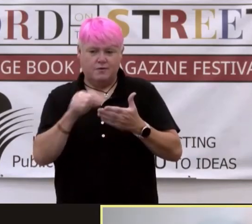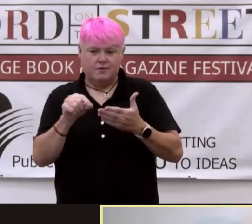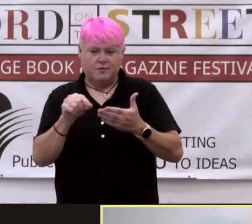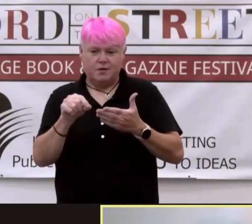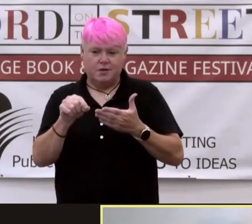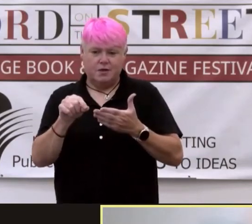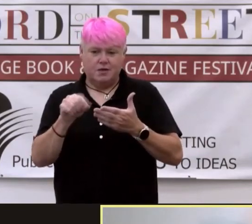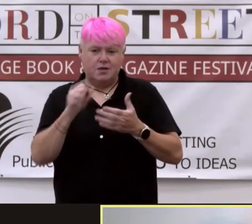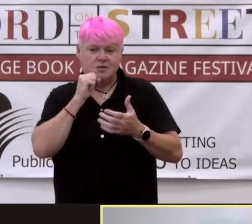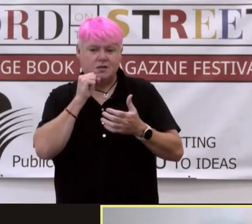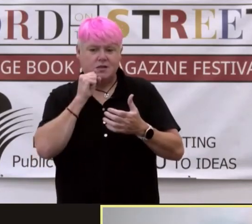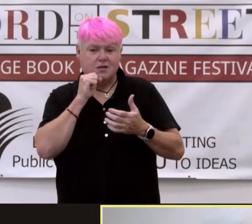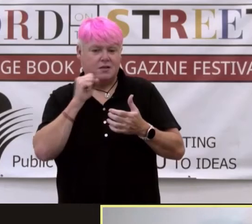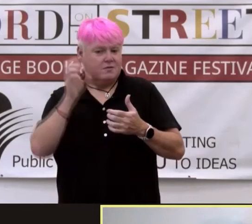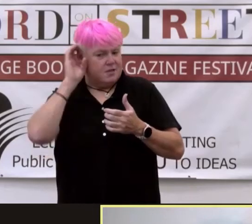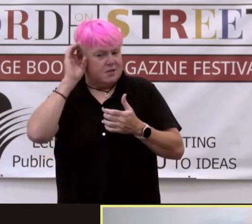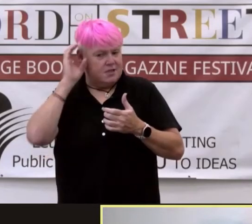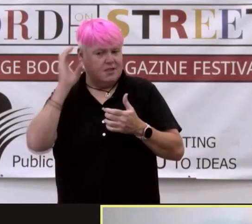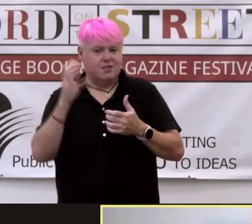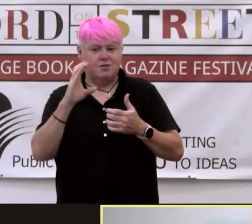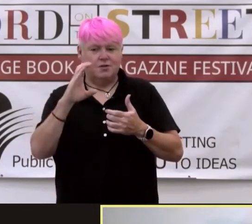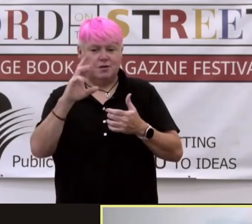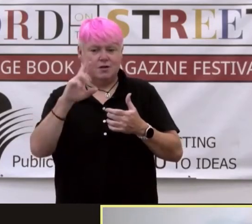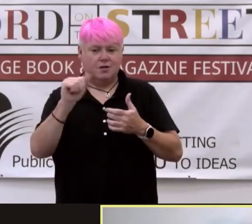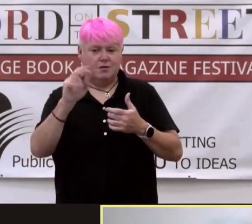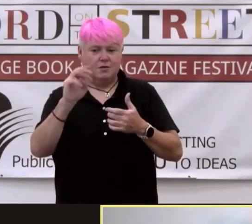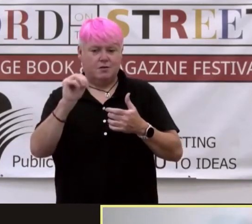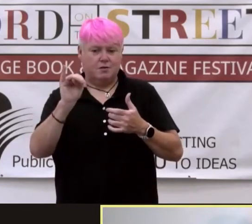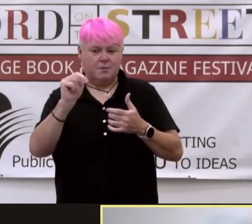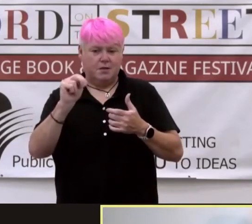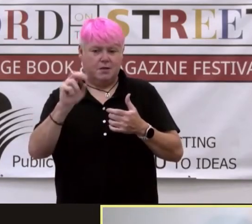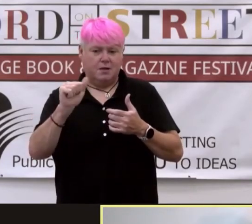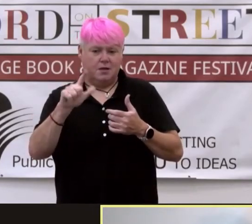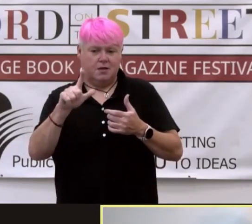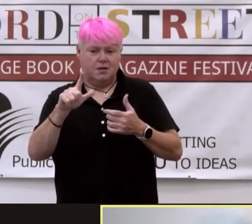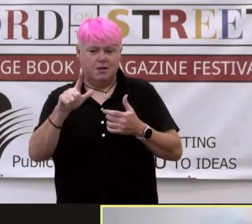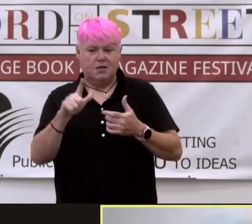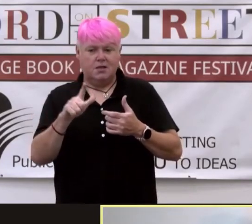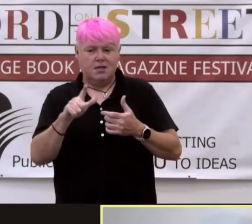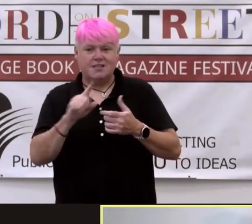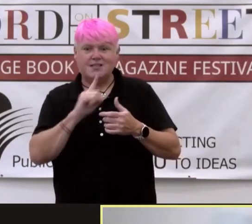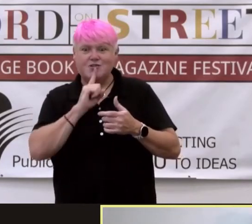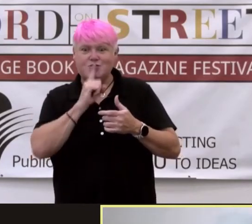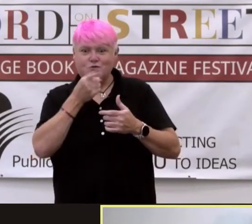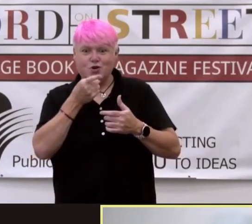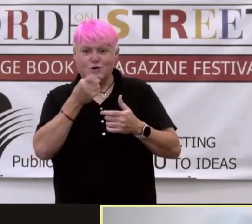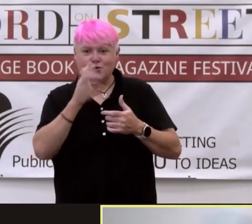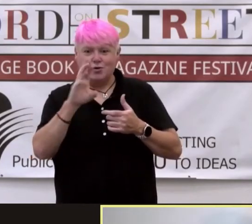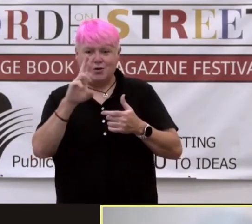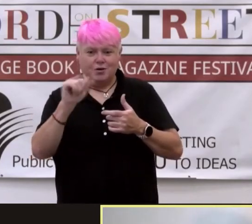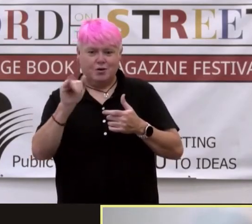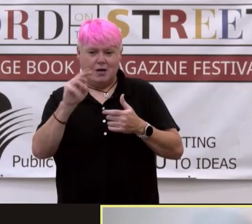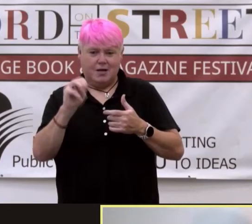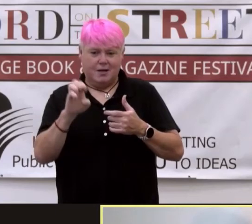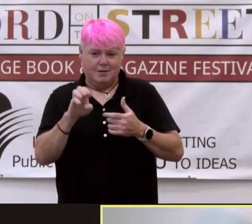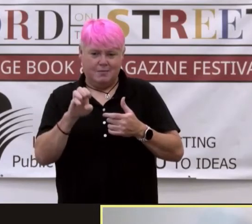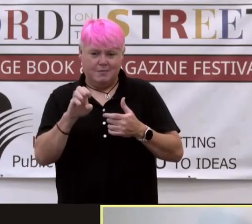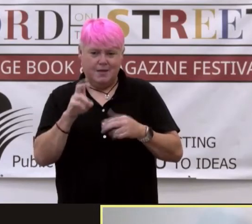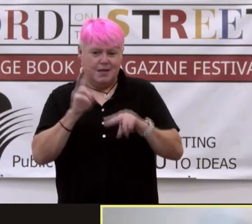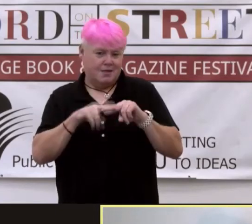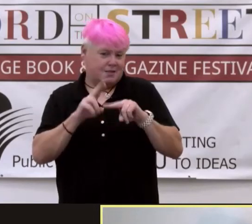Sadie, I was listening to Criminal, which is like a true crime, and it's like bite-sized, like it's just long enough that I can sit and listen